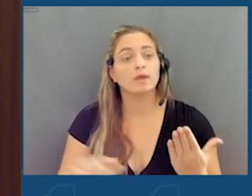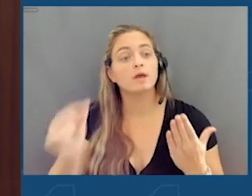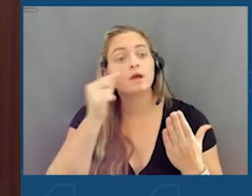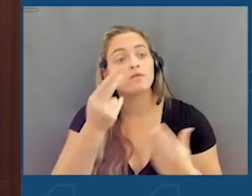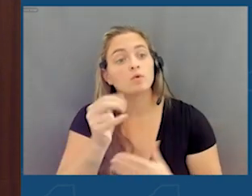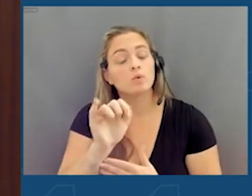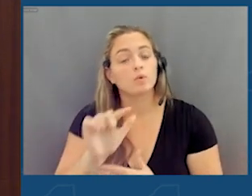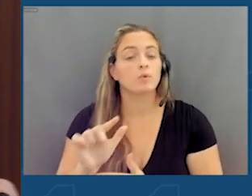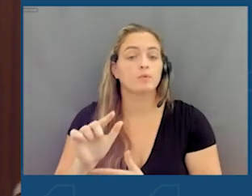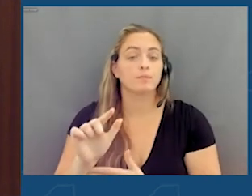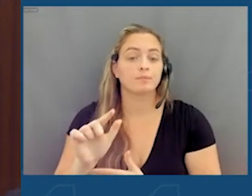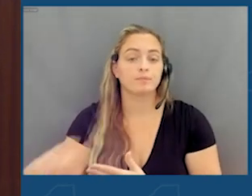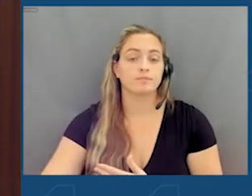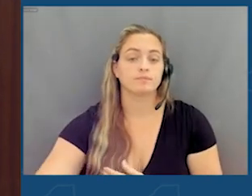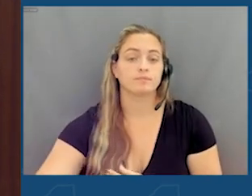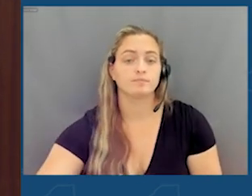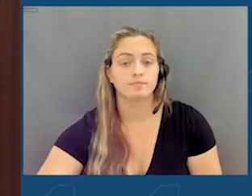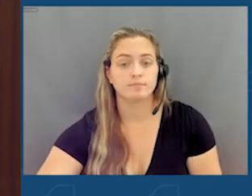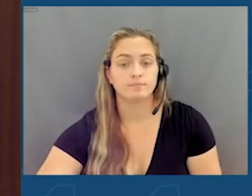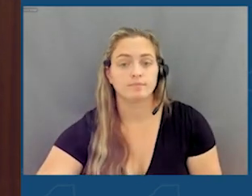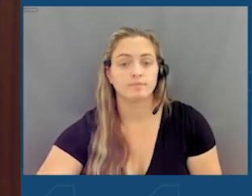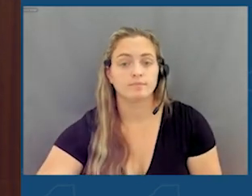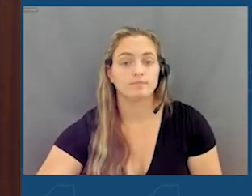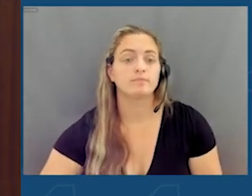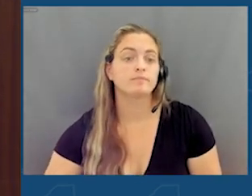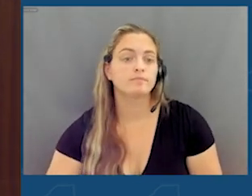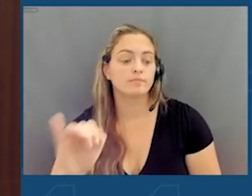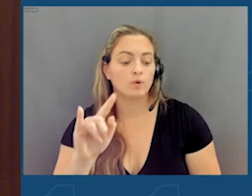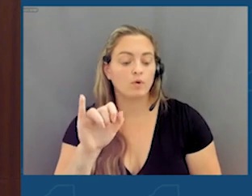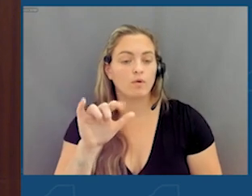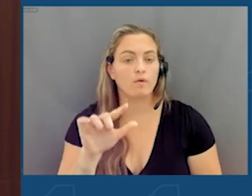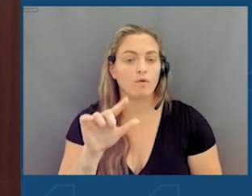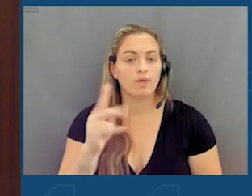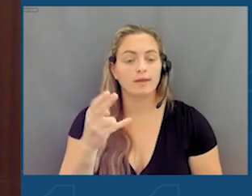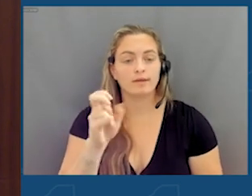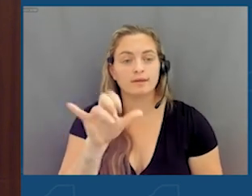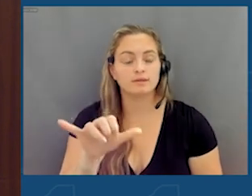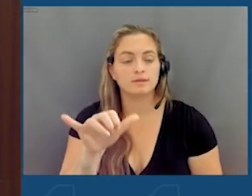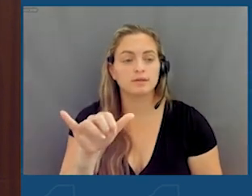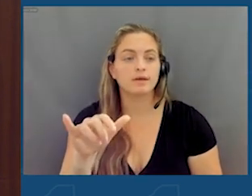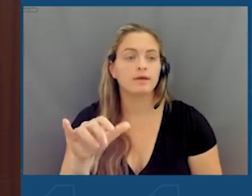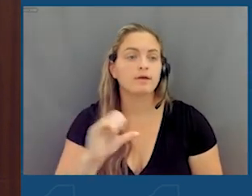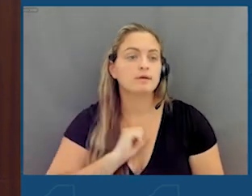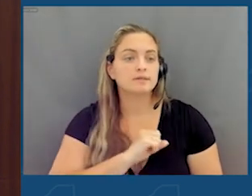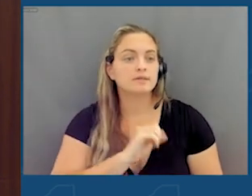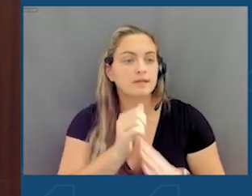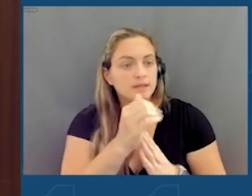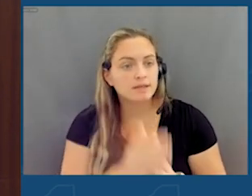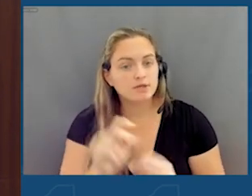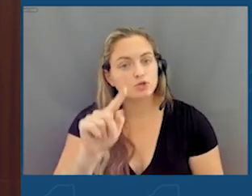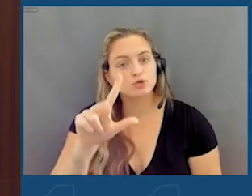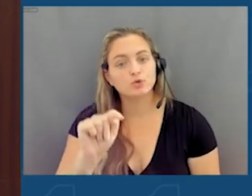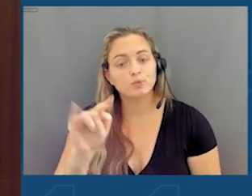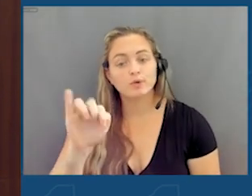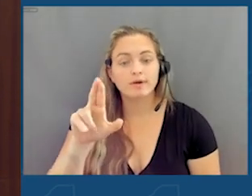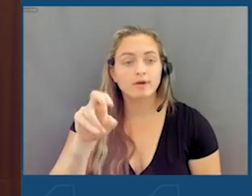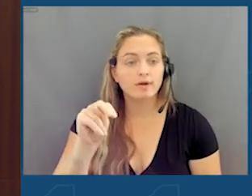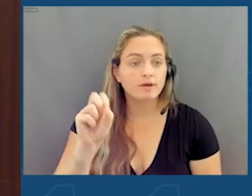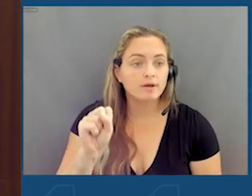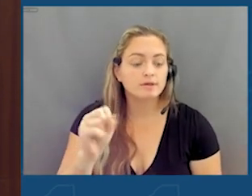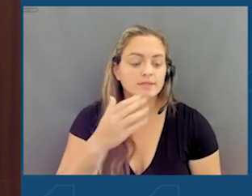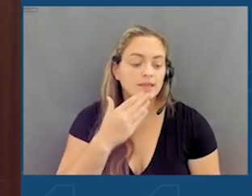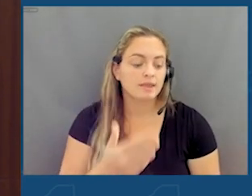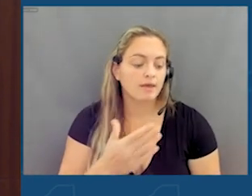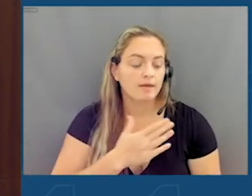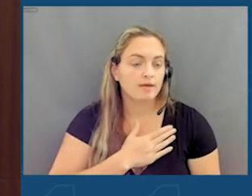Hochul, my Assembly Speaker Carl Hastie, our Senate Leader Stuart Cousins. I want to thank